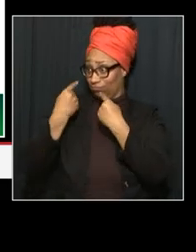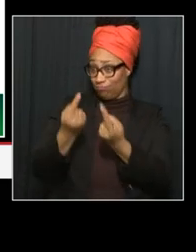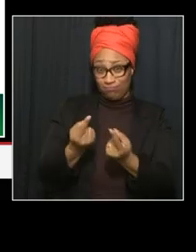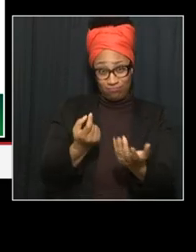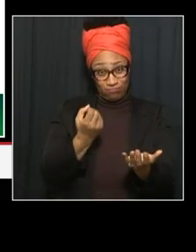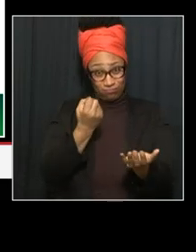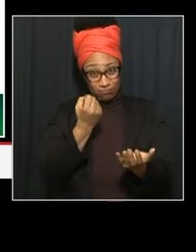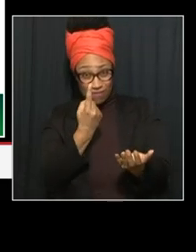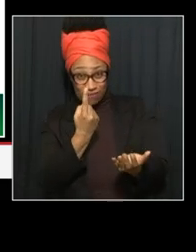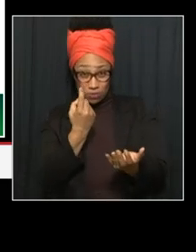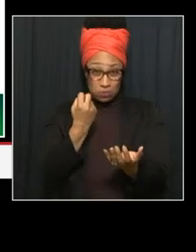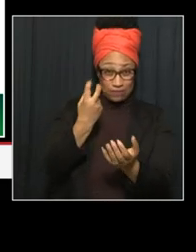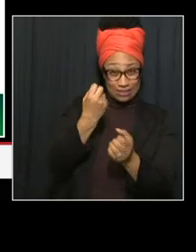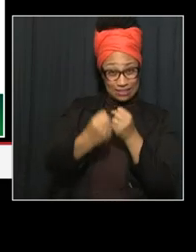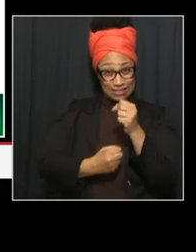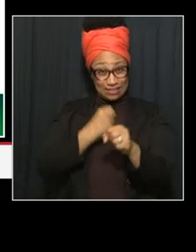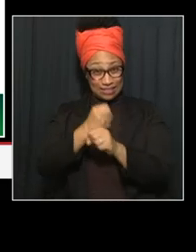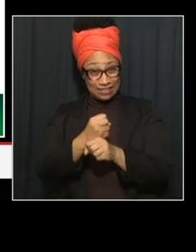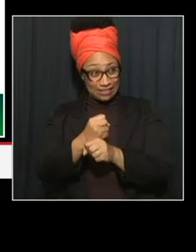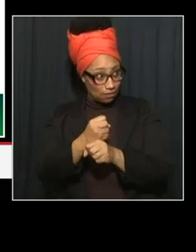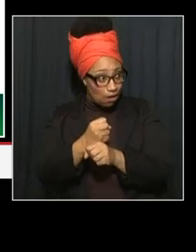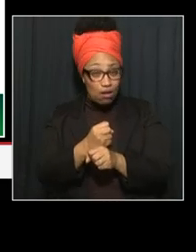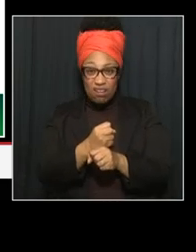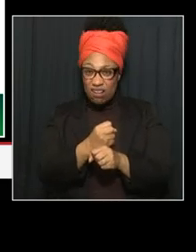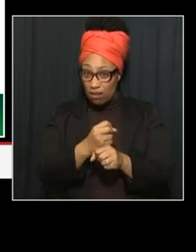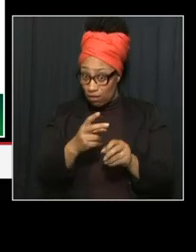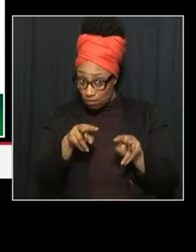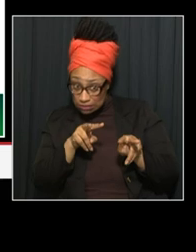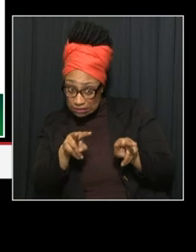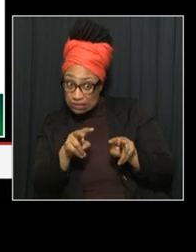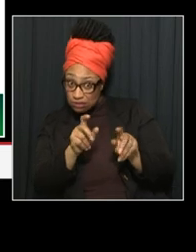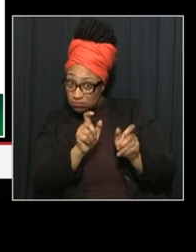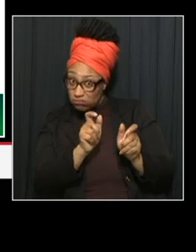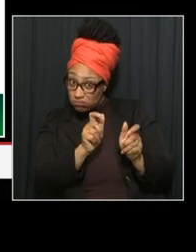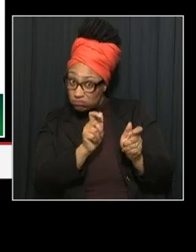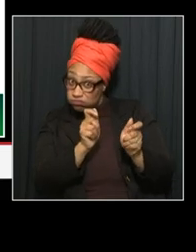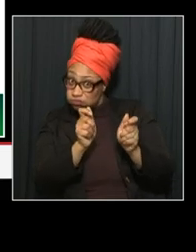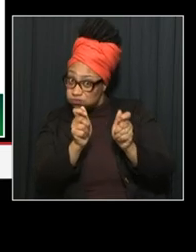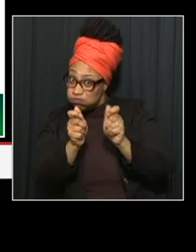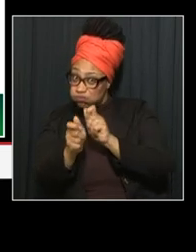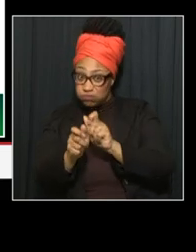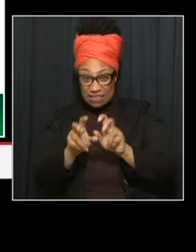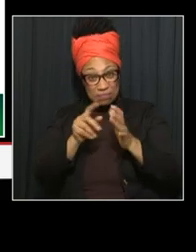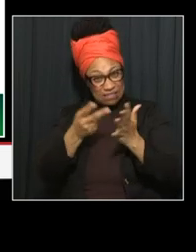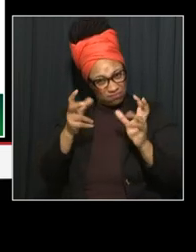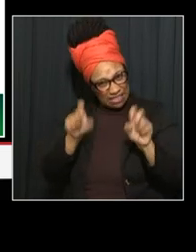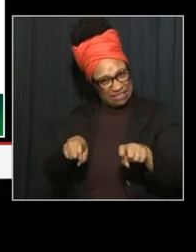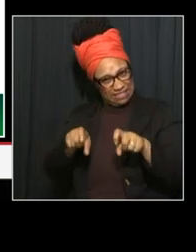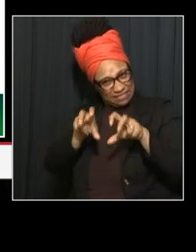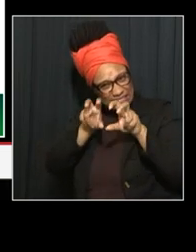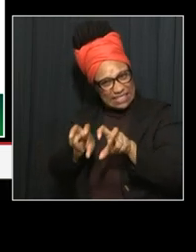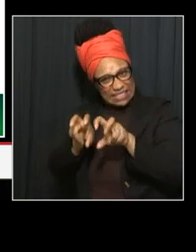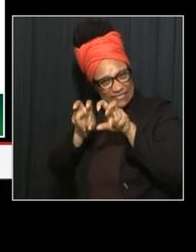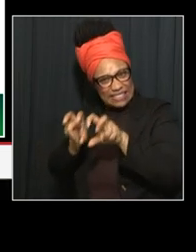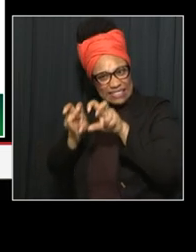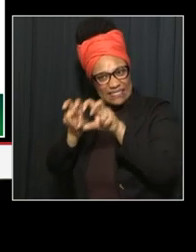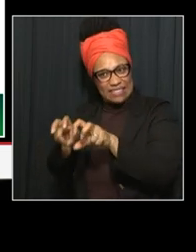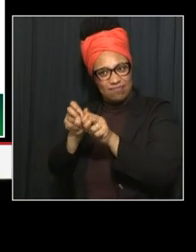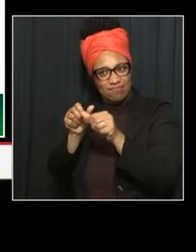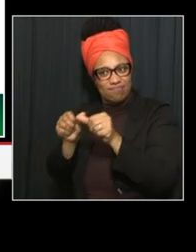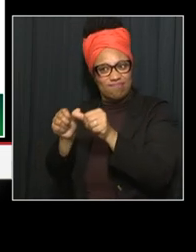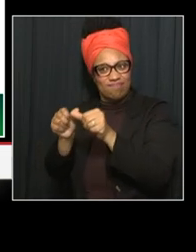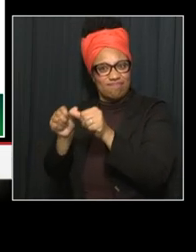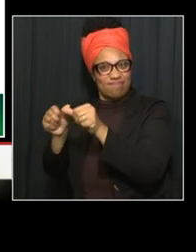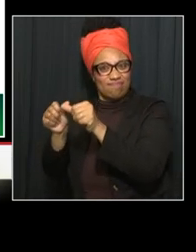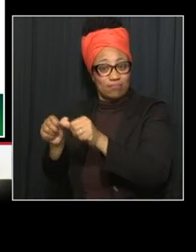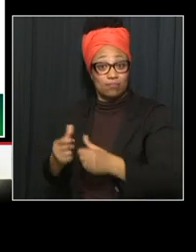D.C. continue to receive those free services and programs from the Department of Aging and